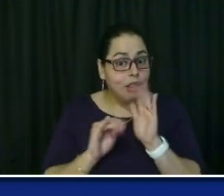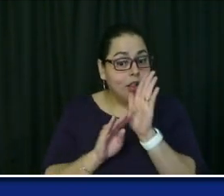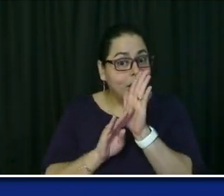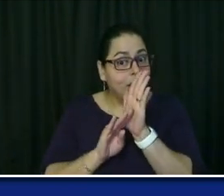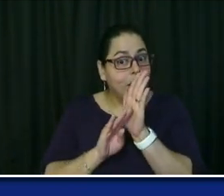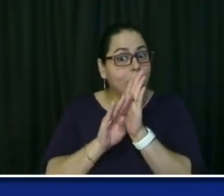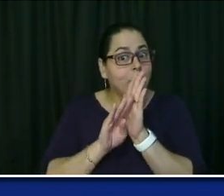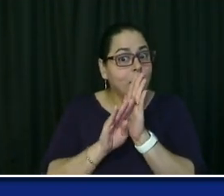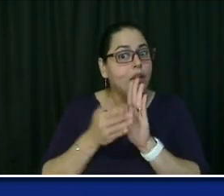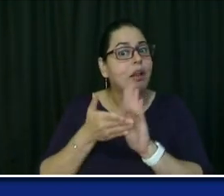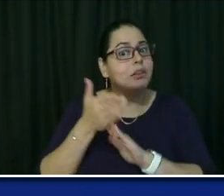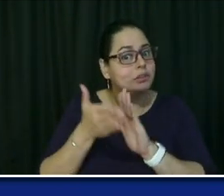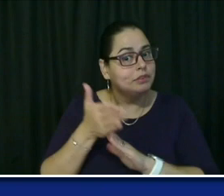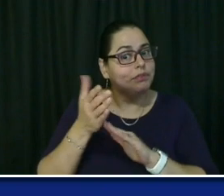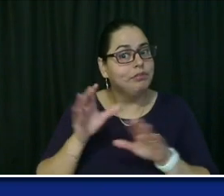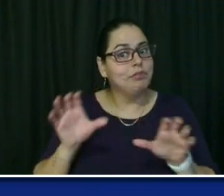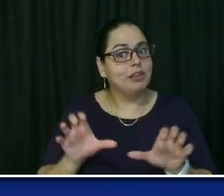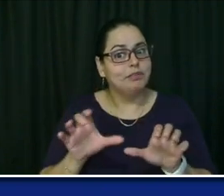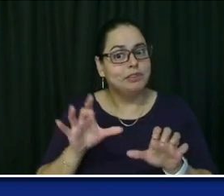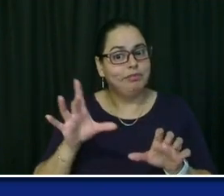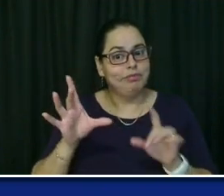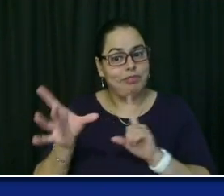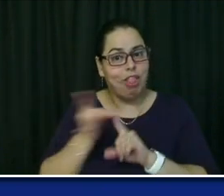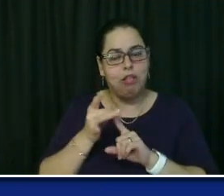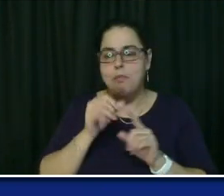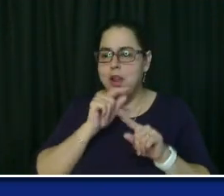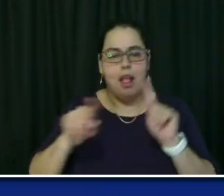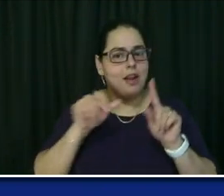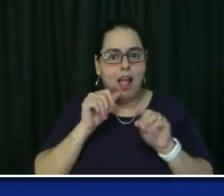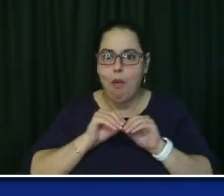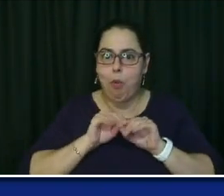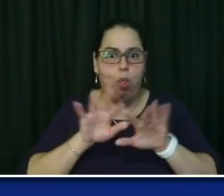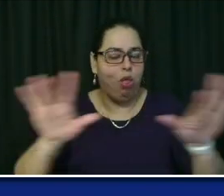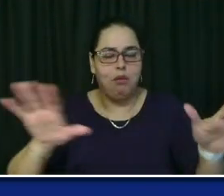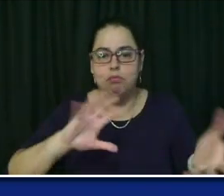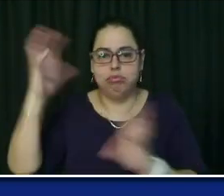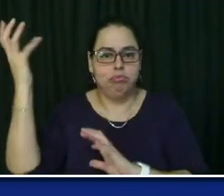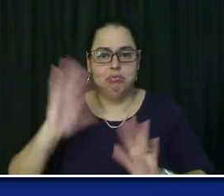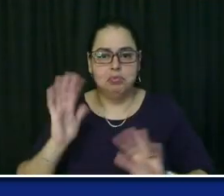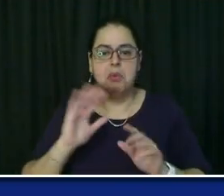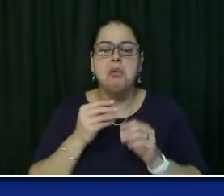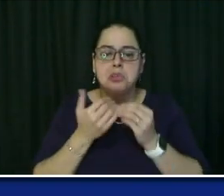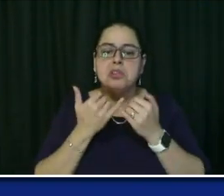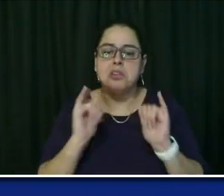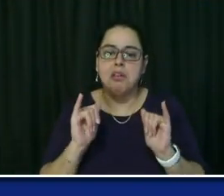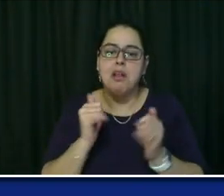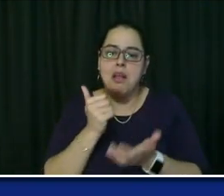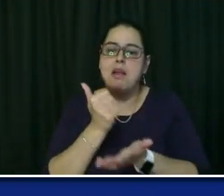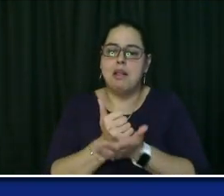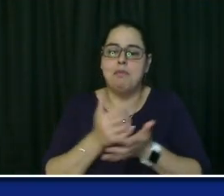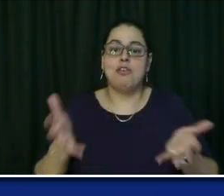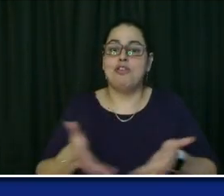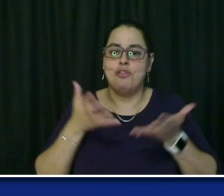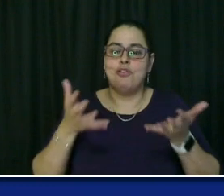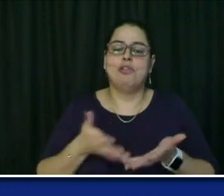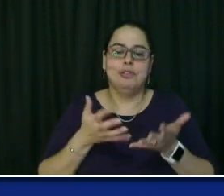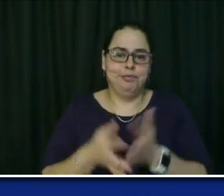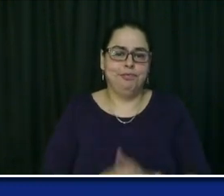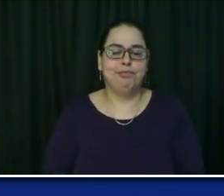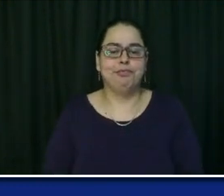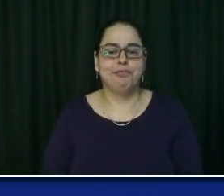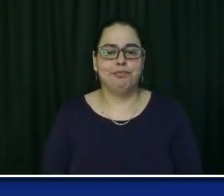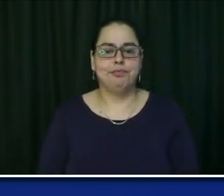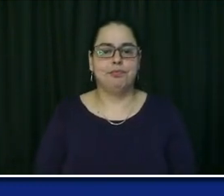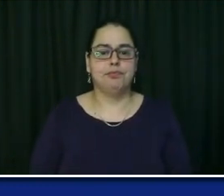spread over a dramatic level. So I think we're encouraged about that. The second thing that we're encouraged about, as I just mentioned and is